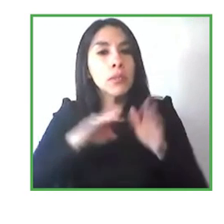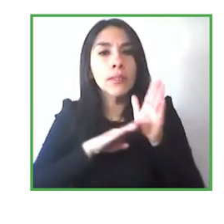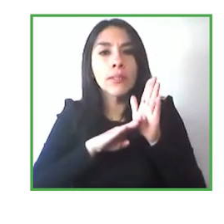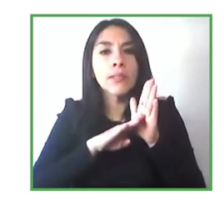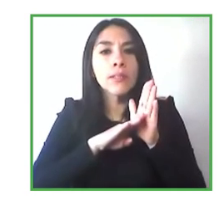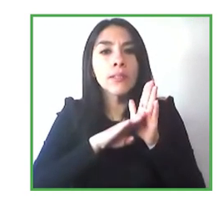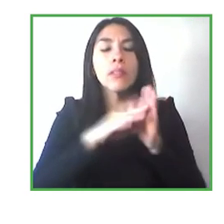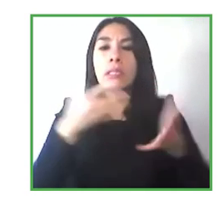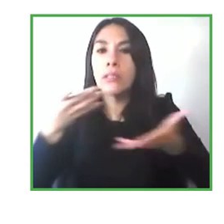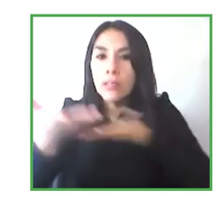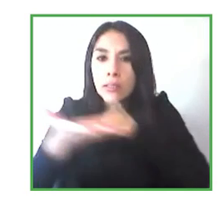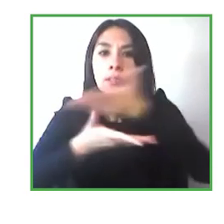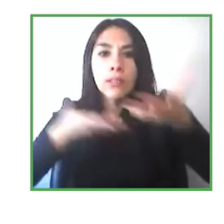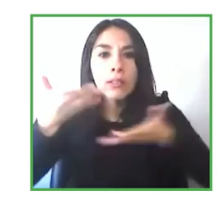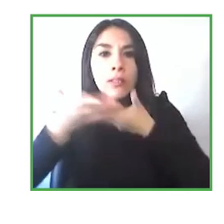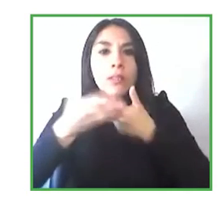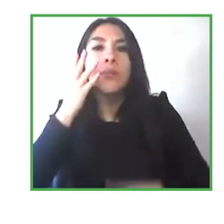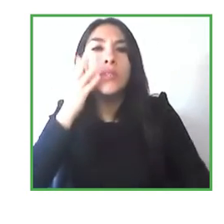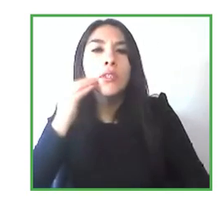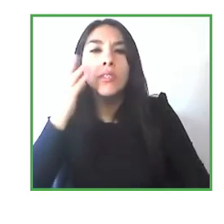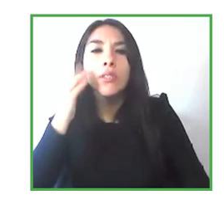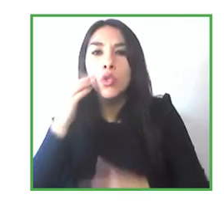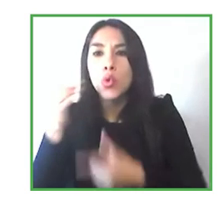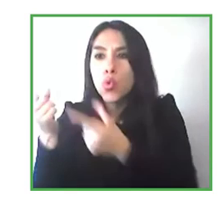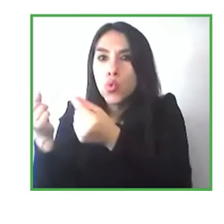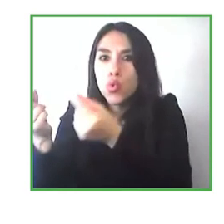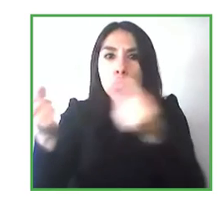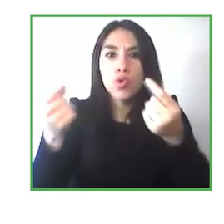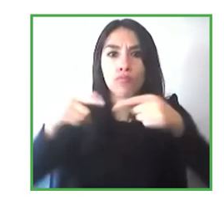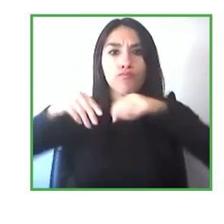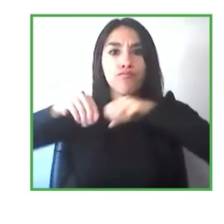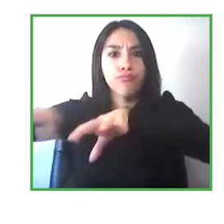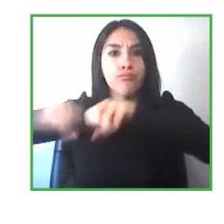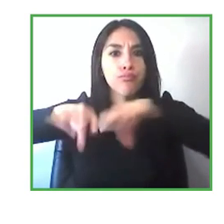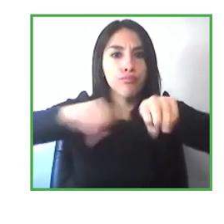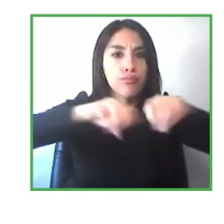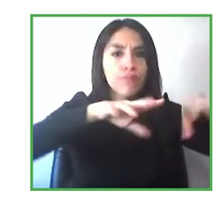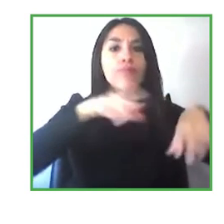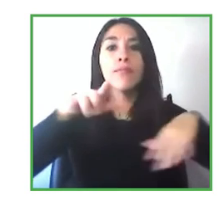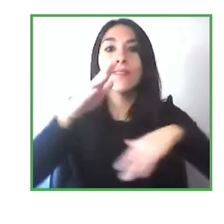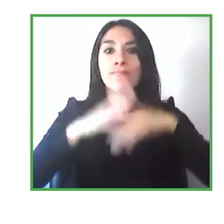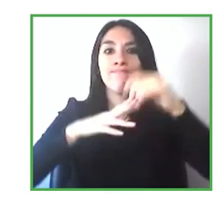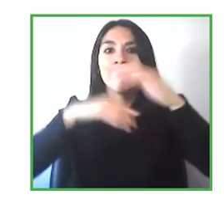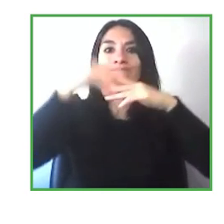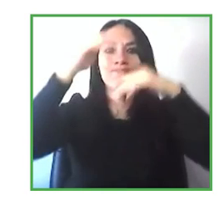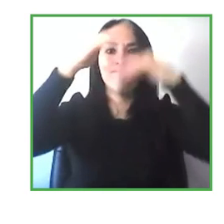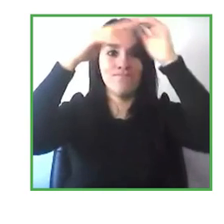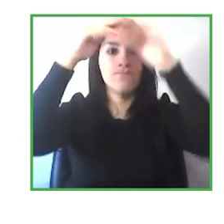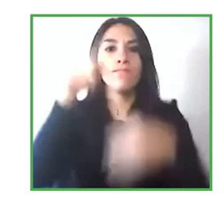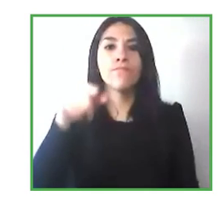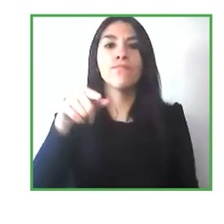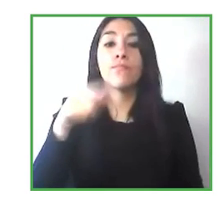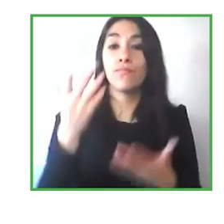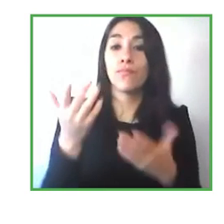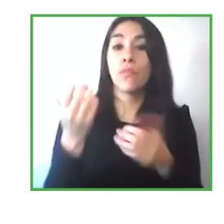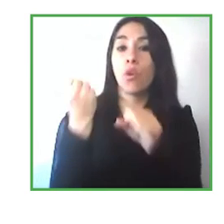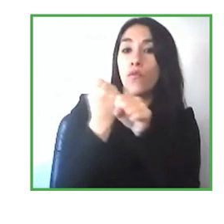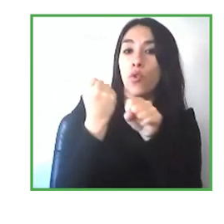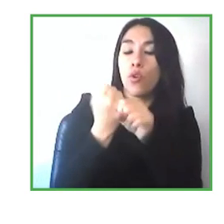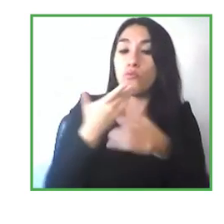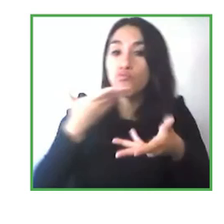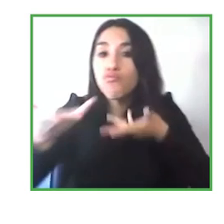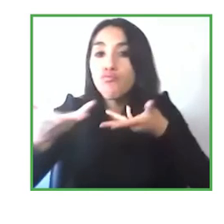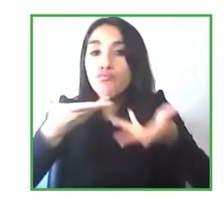other companies and creating and forming a part of this network with an objective of knowing the